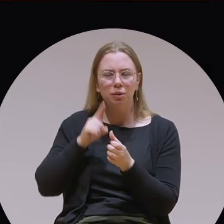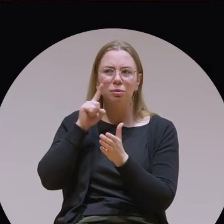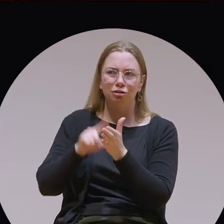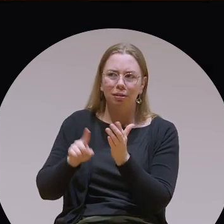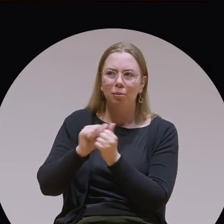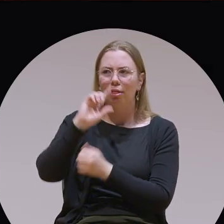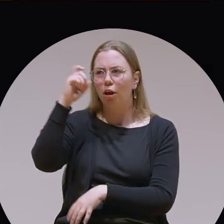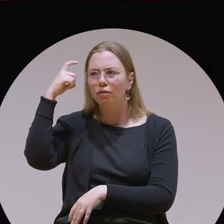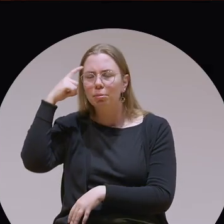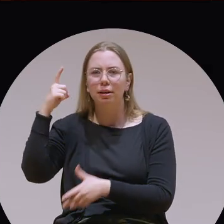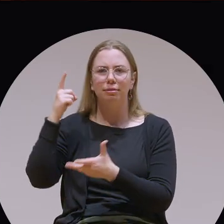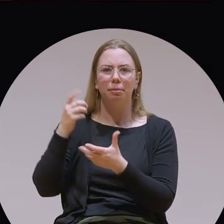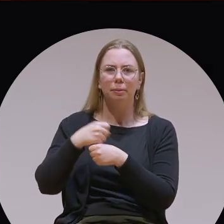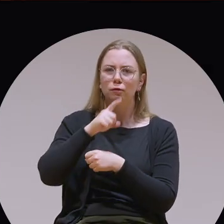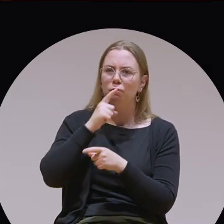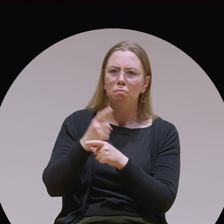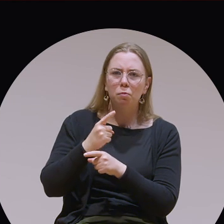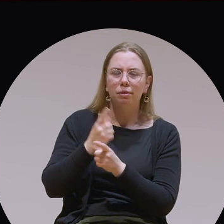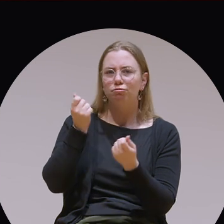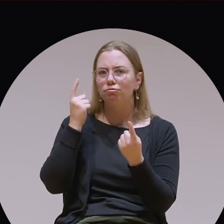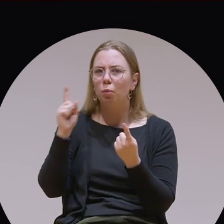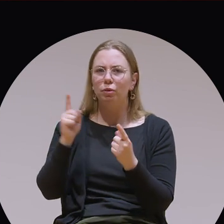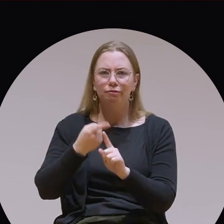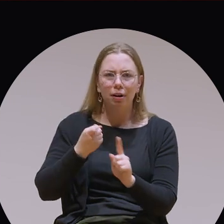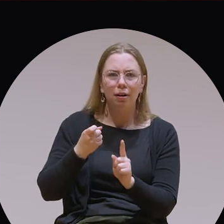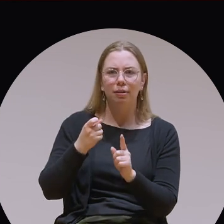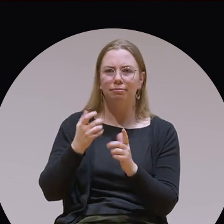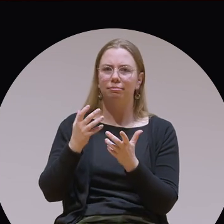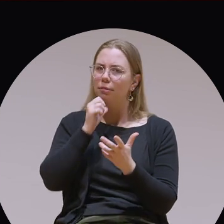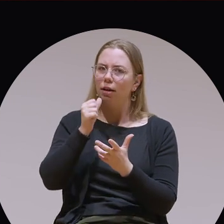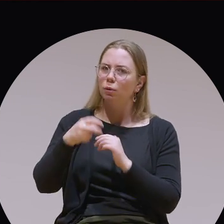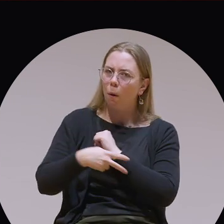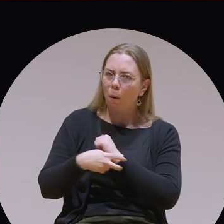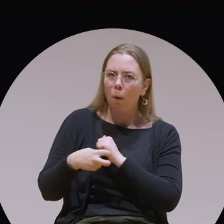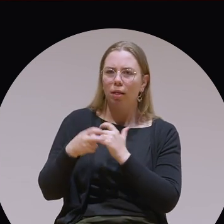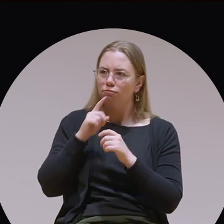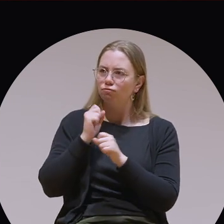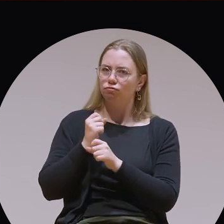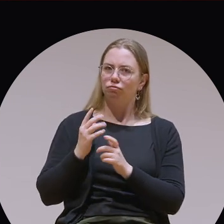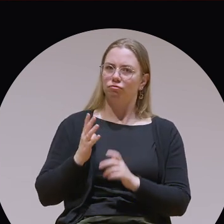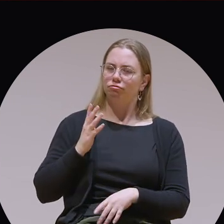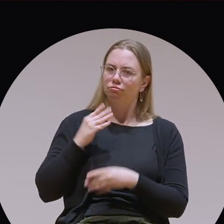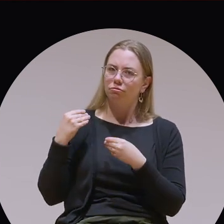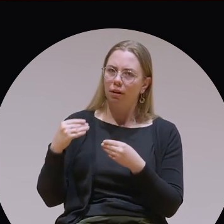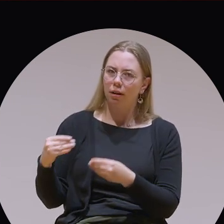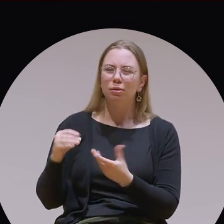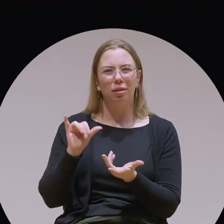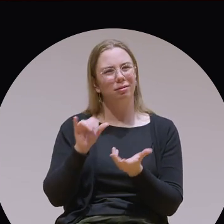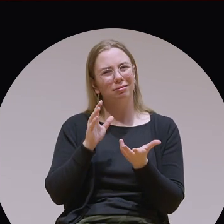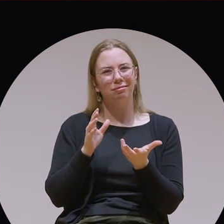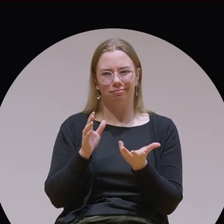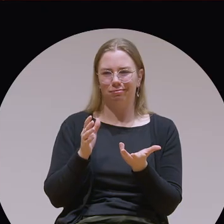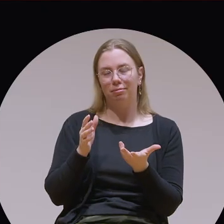really understanding where this came from. So that really is a relic of past collecting practices. But this happened in